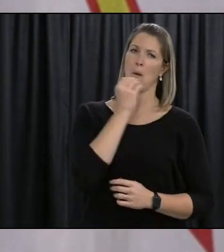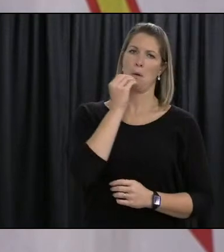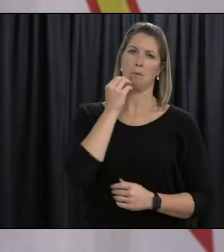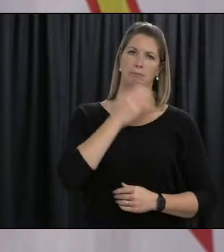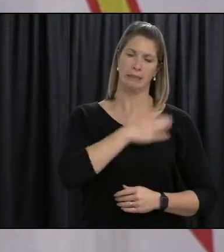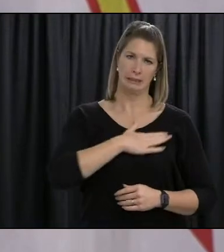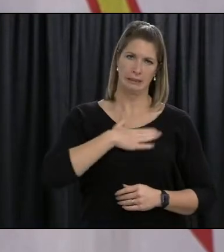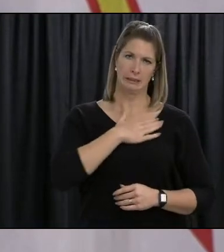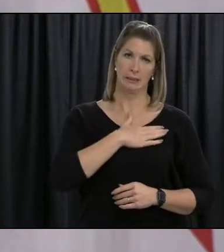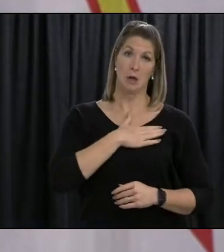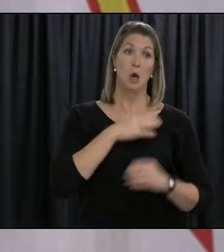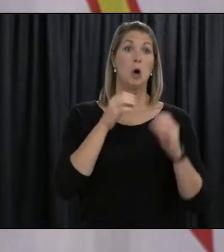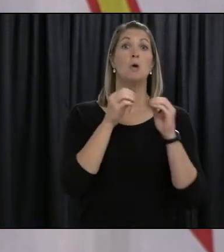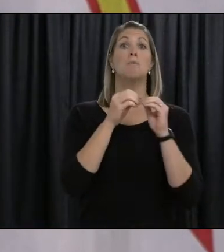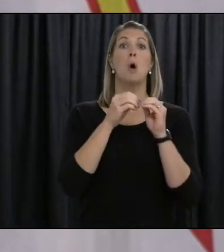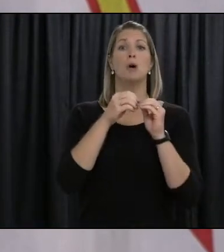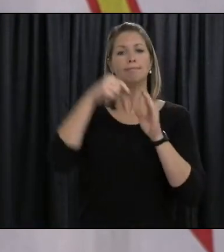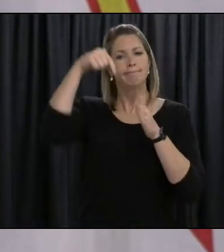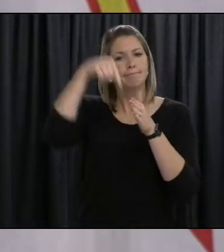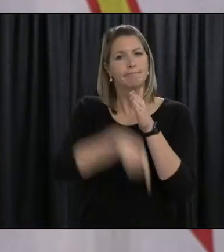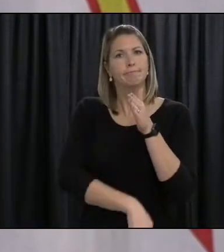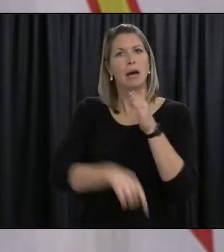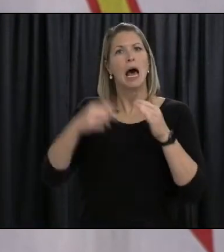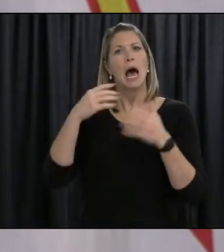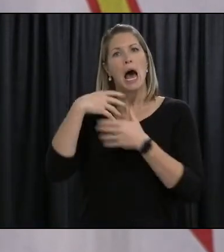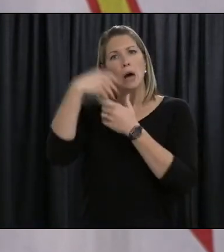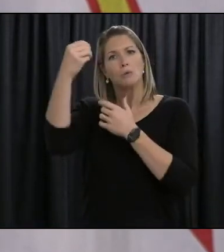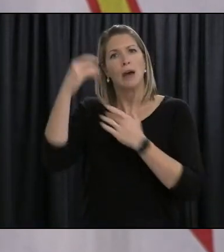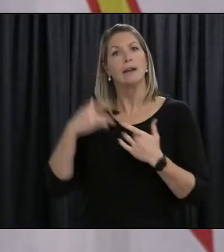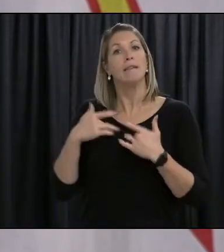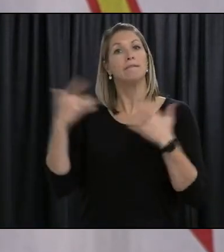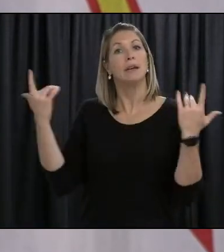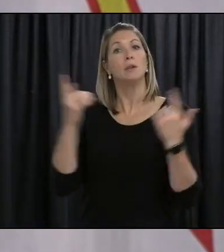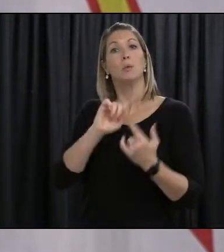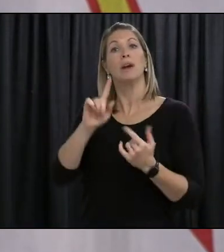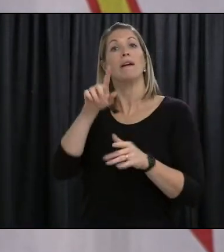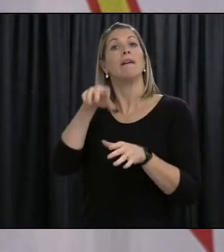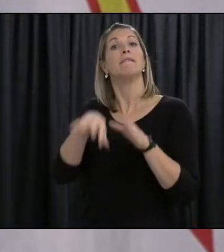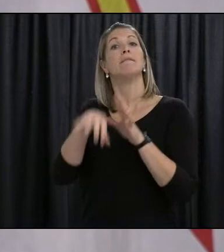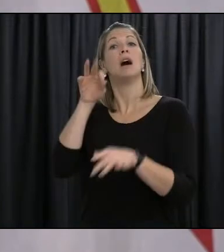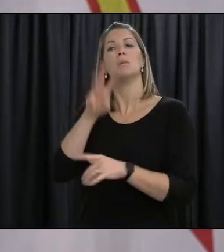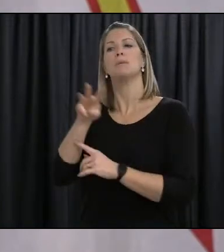for additional recommendations and guidelines for outdoor events, please visit